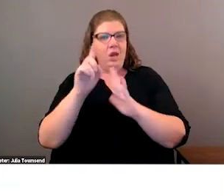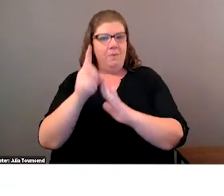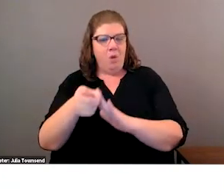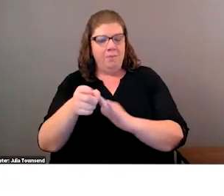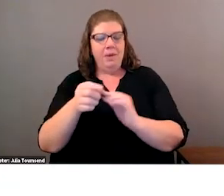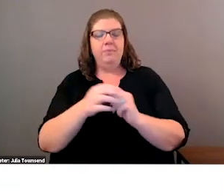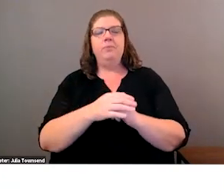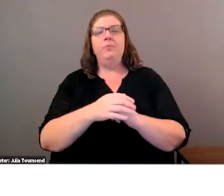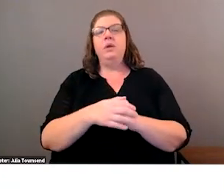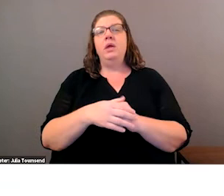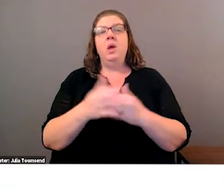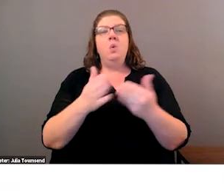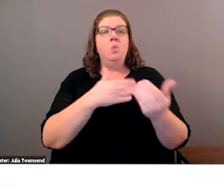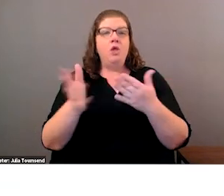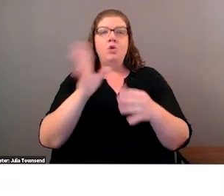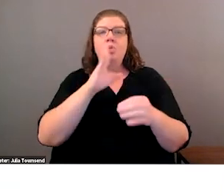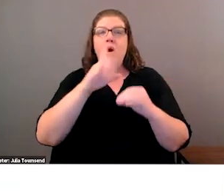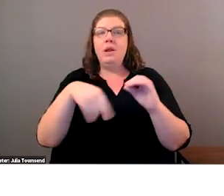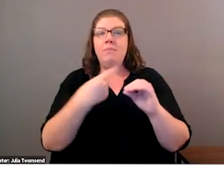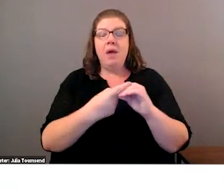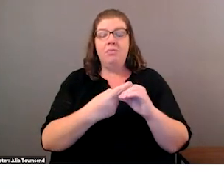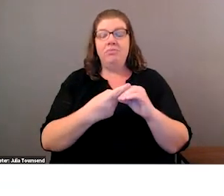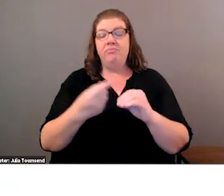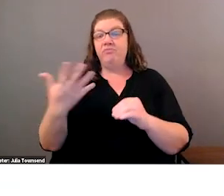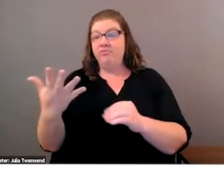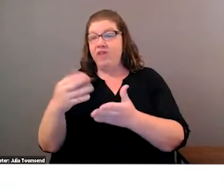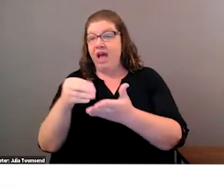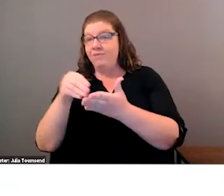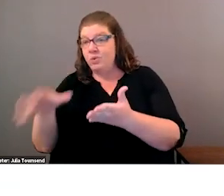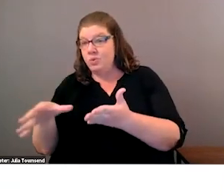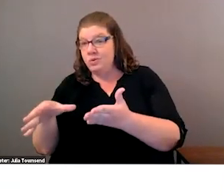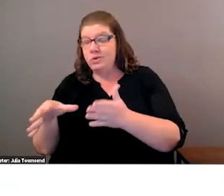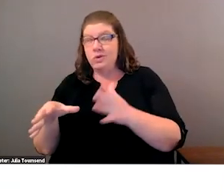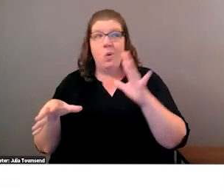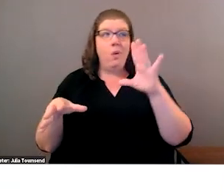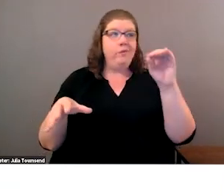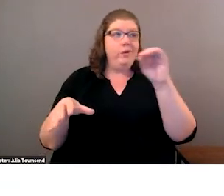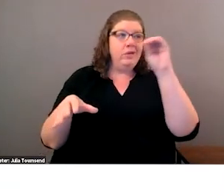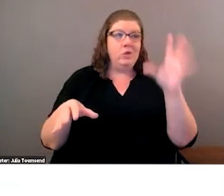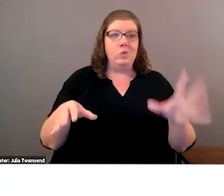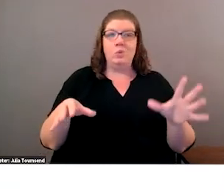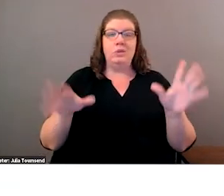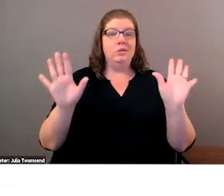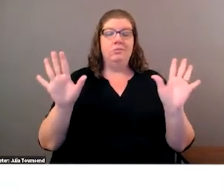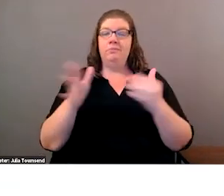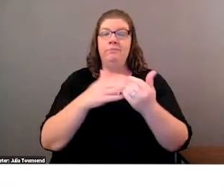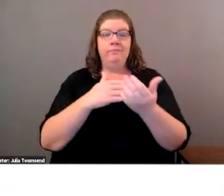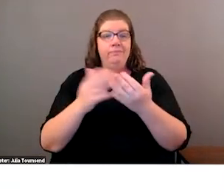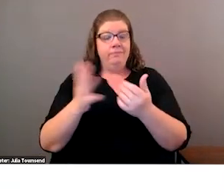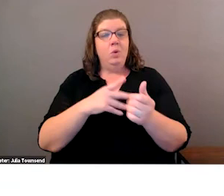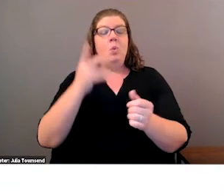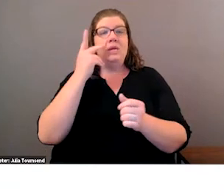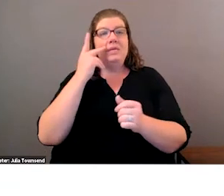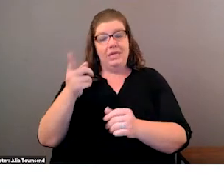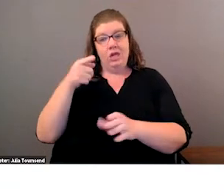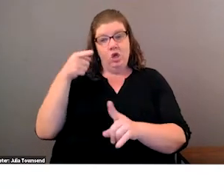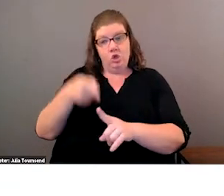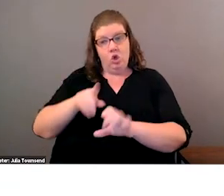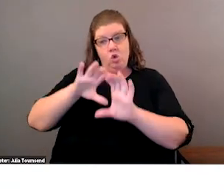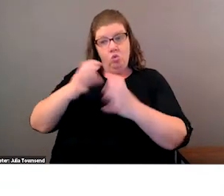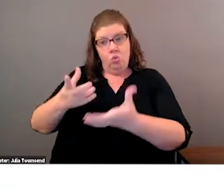we're talking about 5 students or 50 students, if we see that a group of